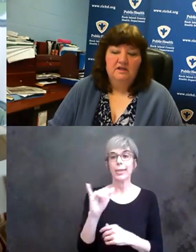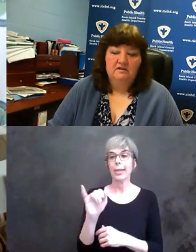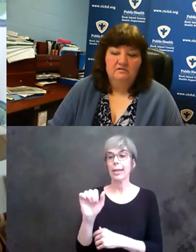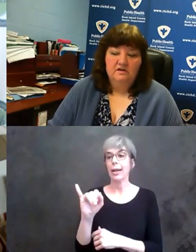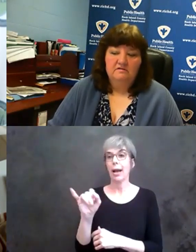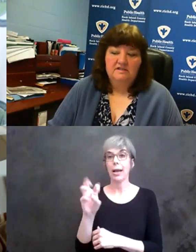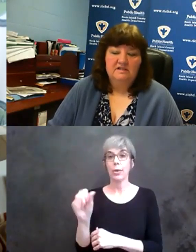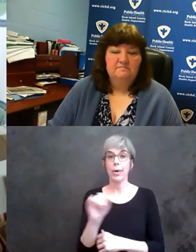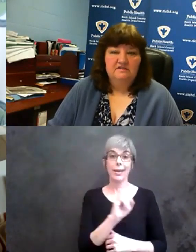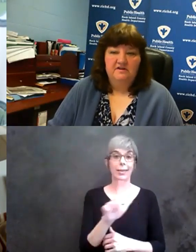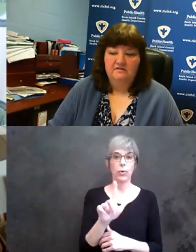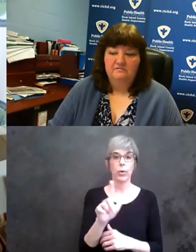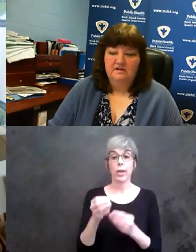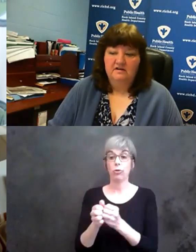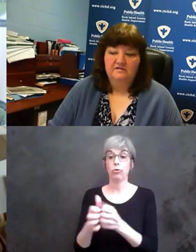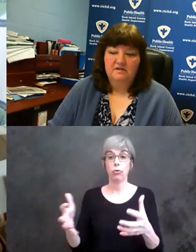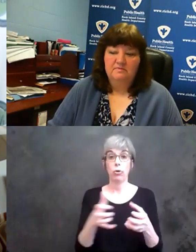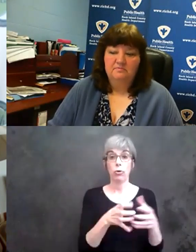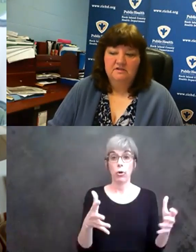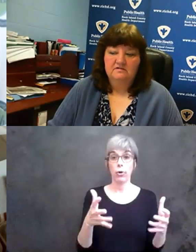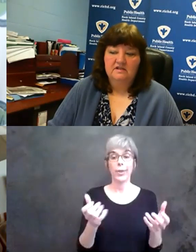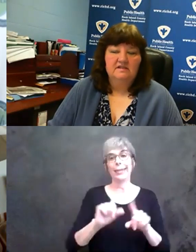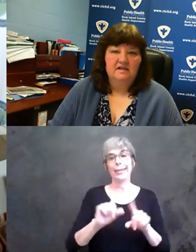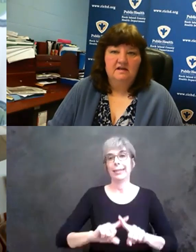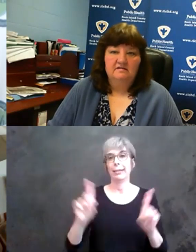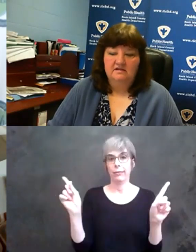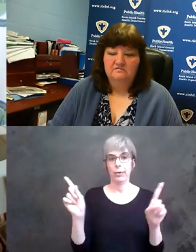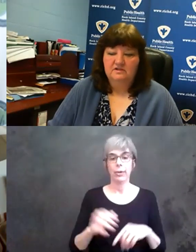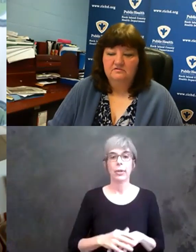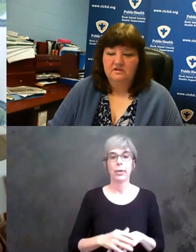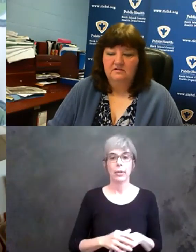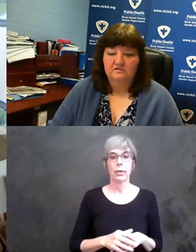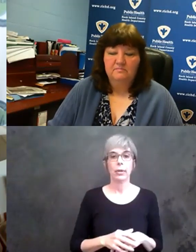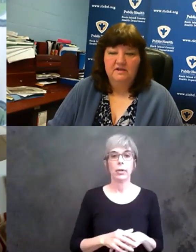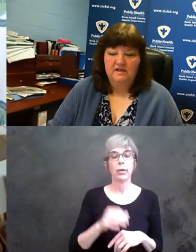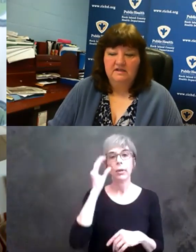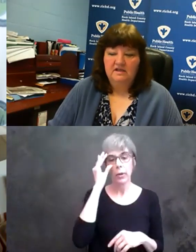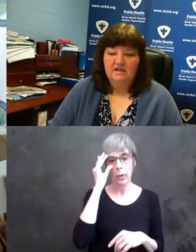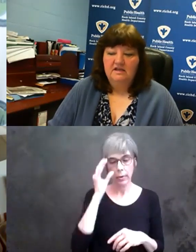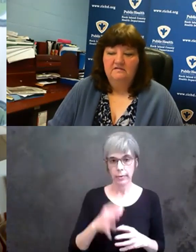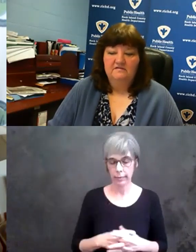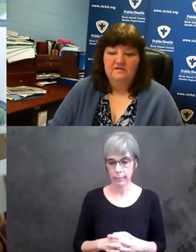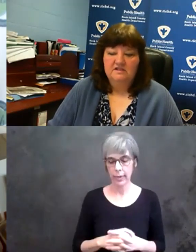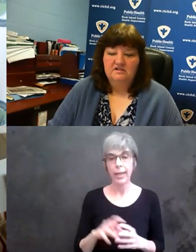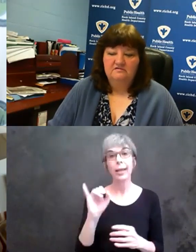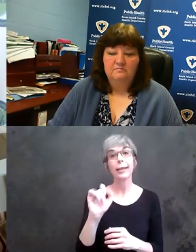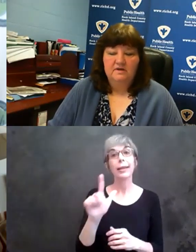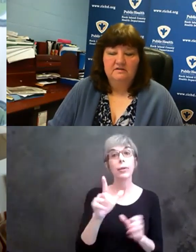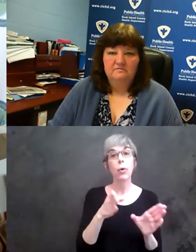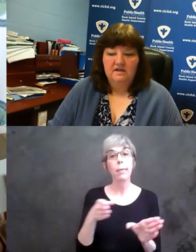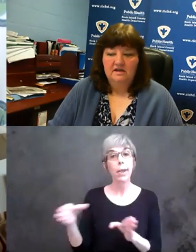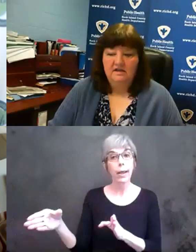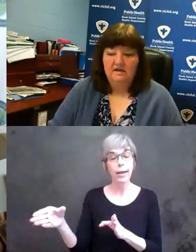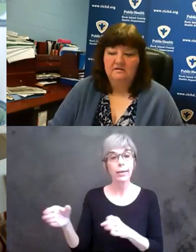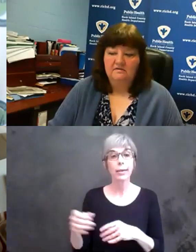we in Illinois, Quad Cities must follow what Governor J.B. Pritzker has laid out in his Restore Illinois plan. Even if it's just a few